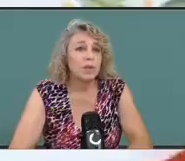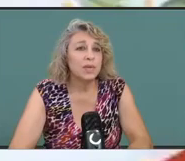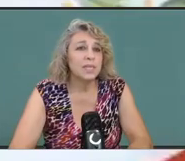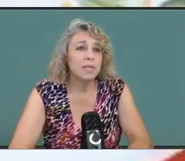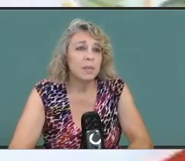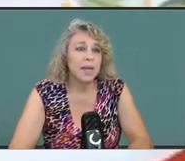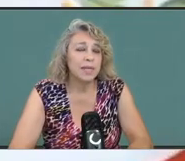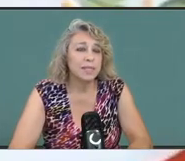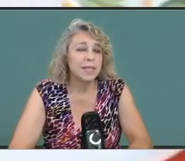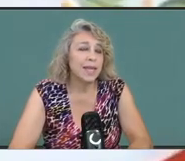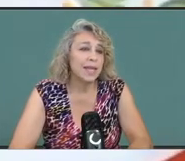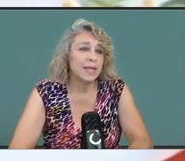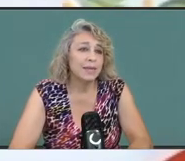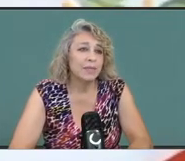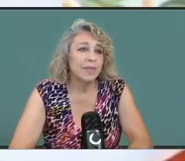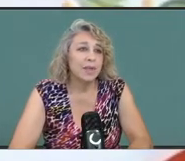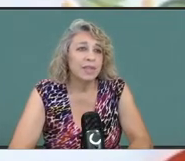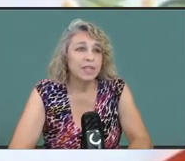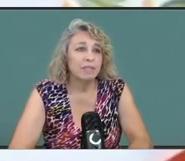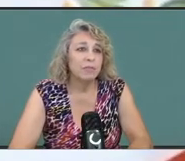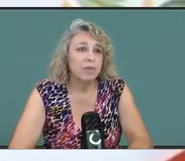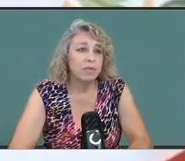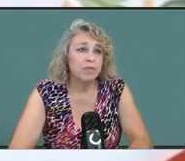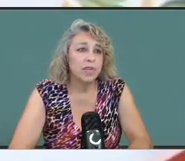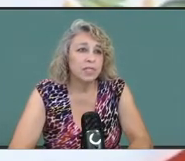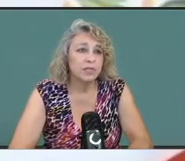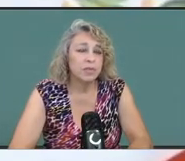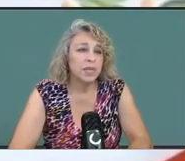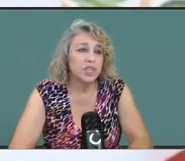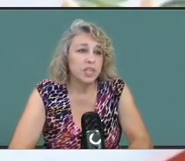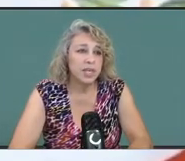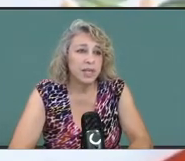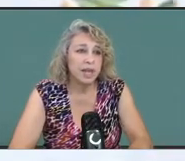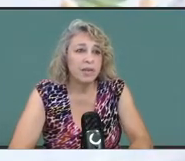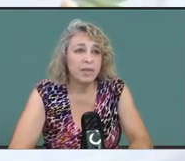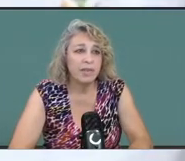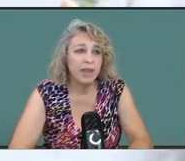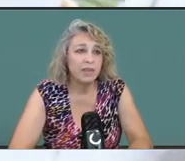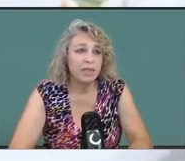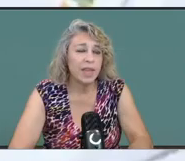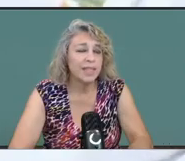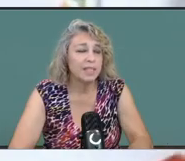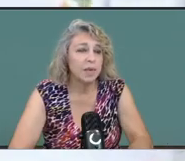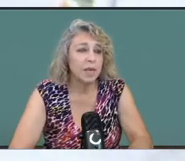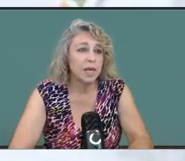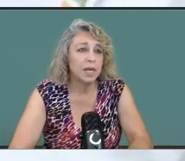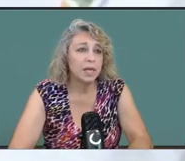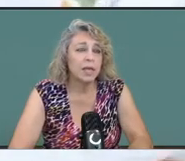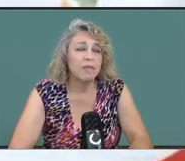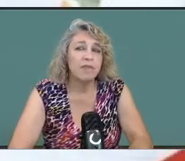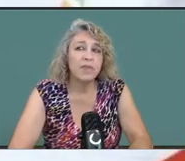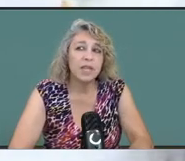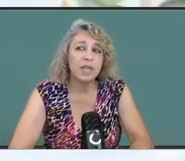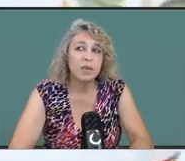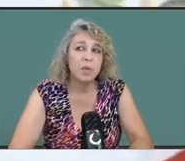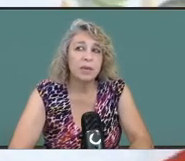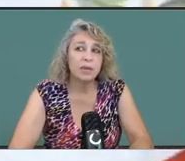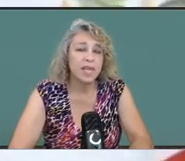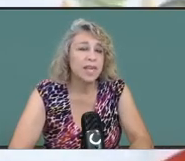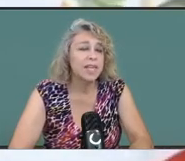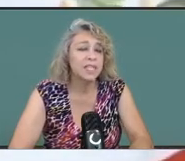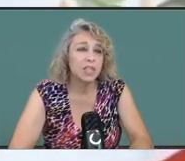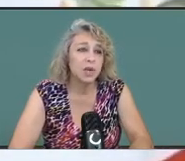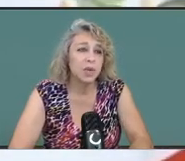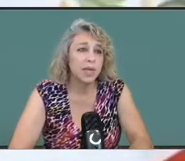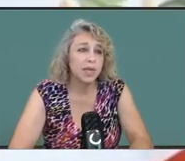So I want to say goodbye saying that the fourth transformation in the area of health has a very clear route,